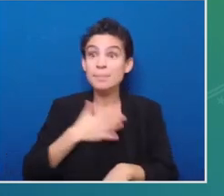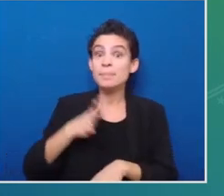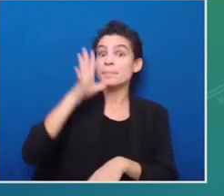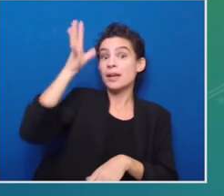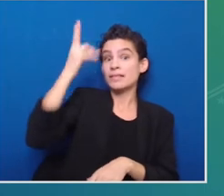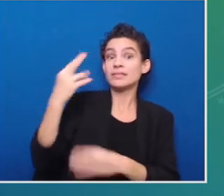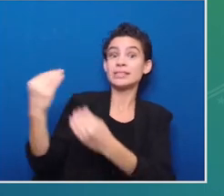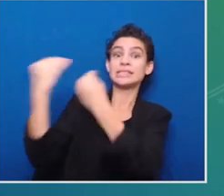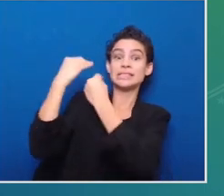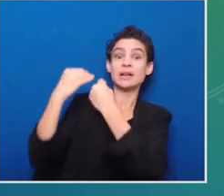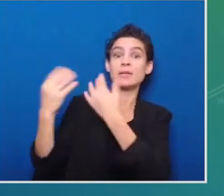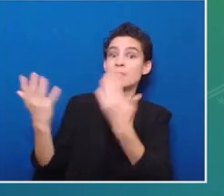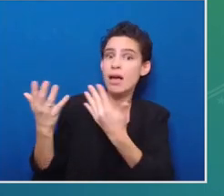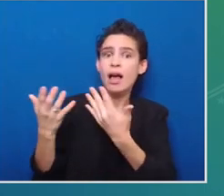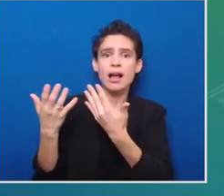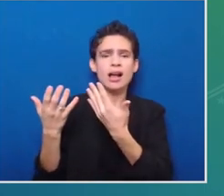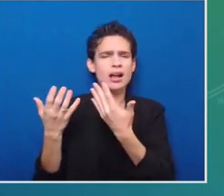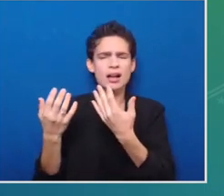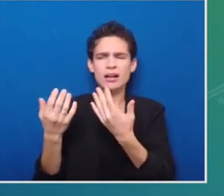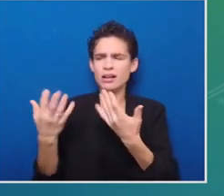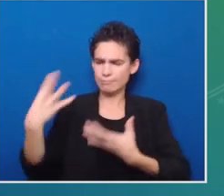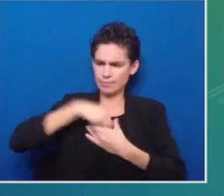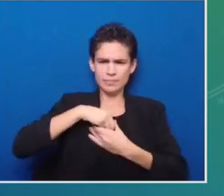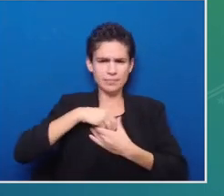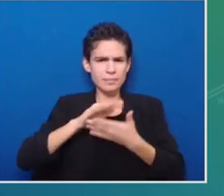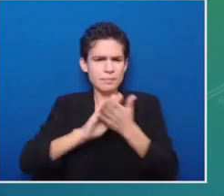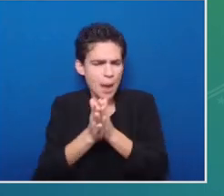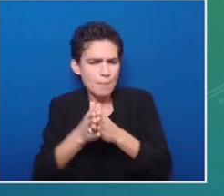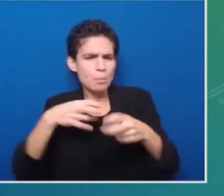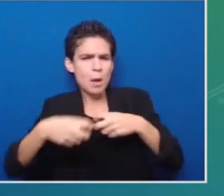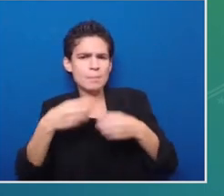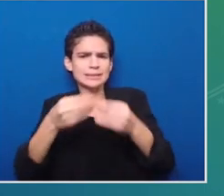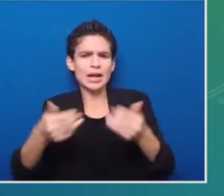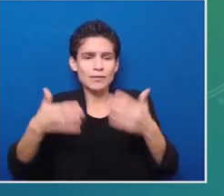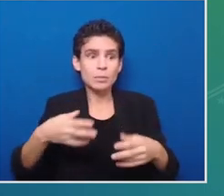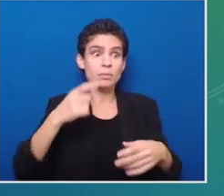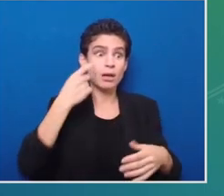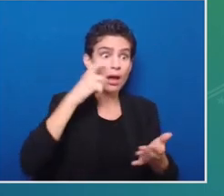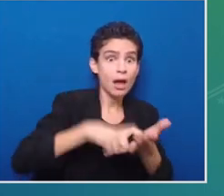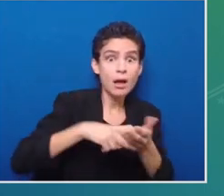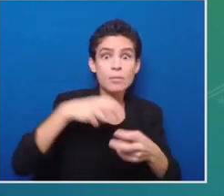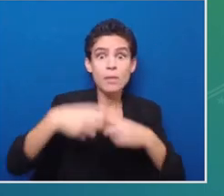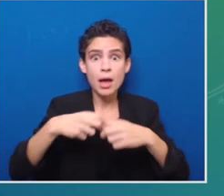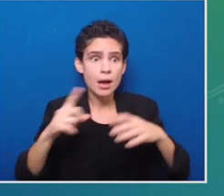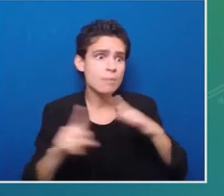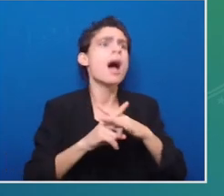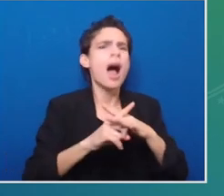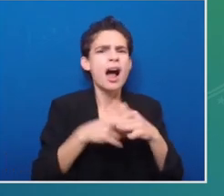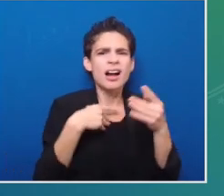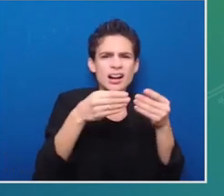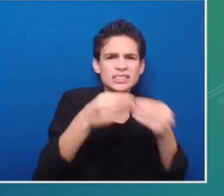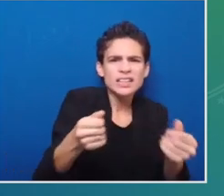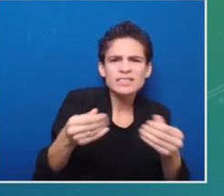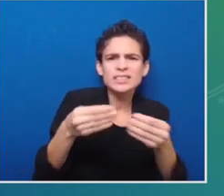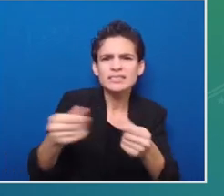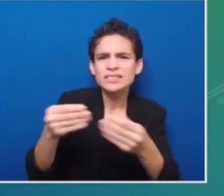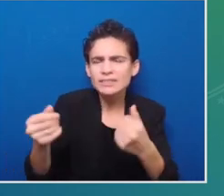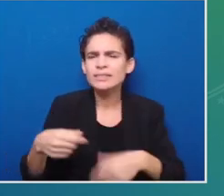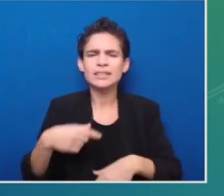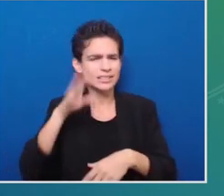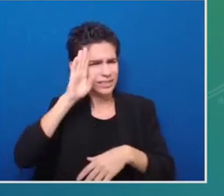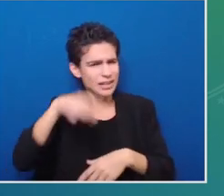problem solver, to recognize that each of us is blessed with different talents, and we are all called to bring